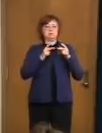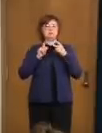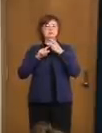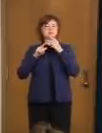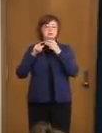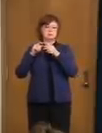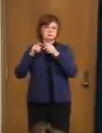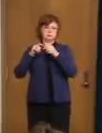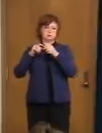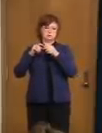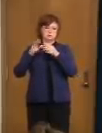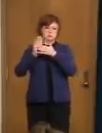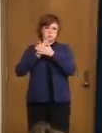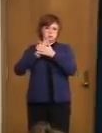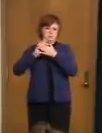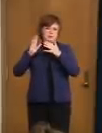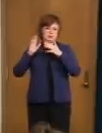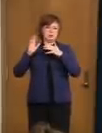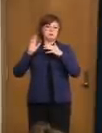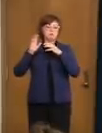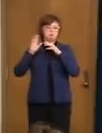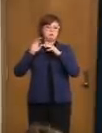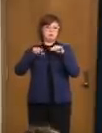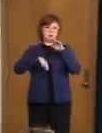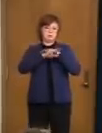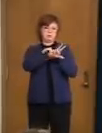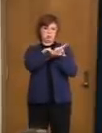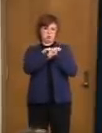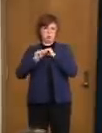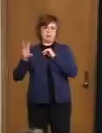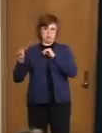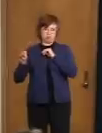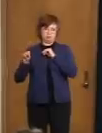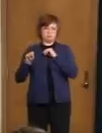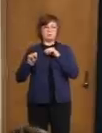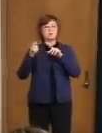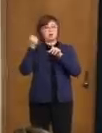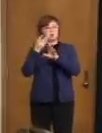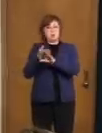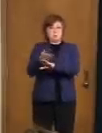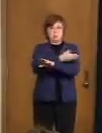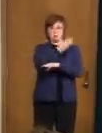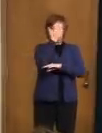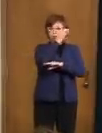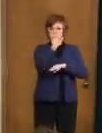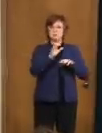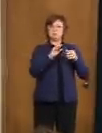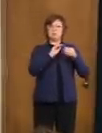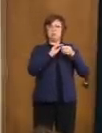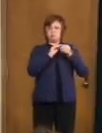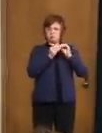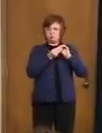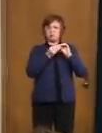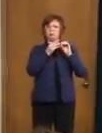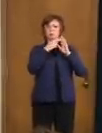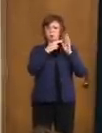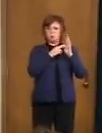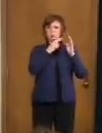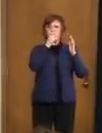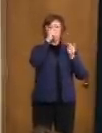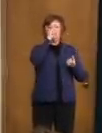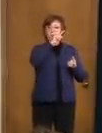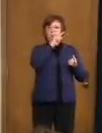30 people. Prior to Christmas, we did see these measures starting to have a positive effect in lowering our case numbers